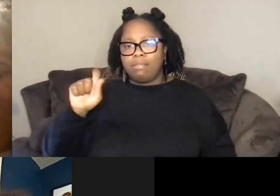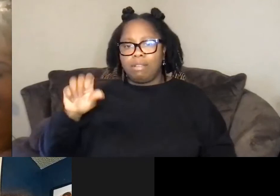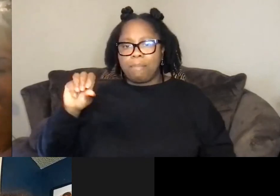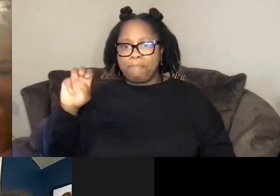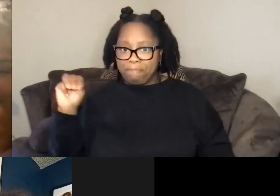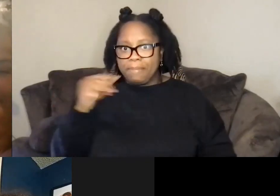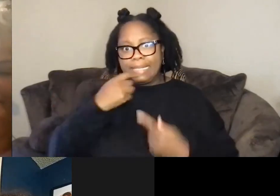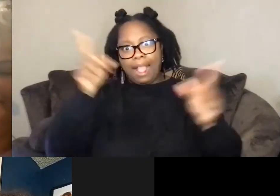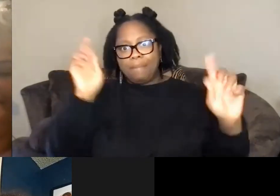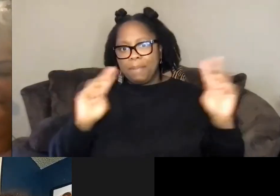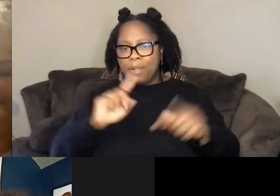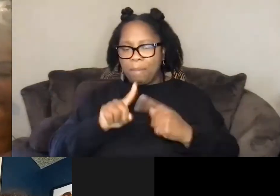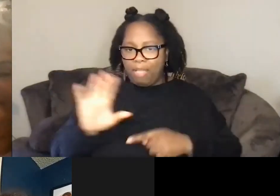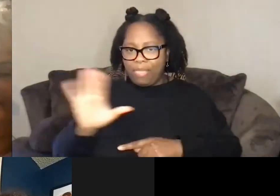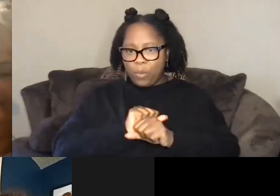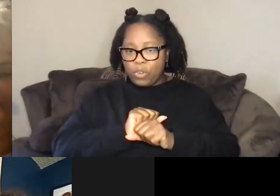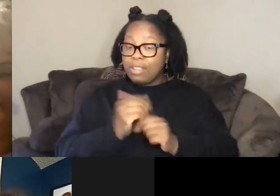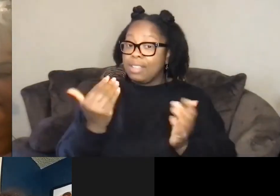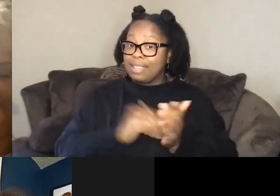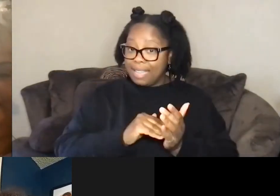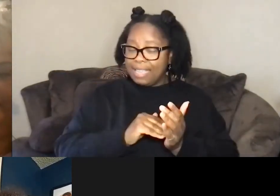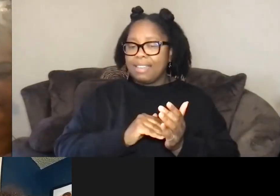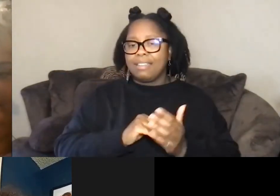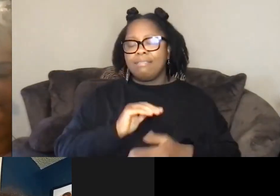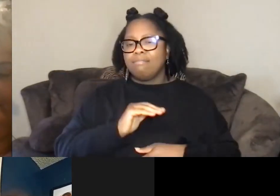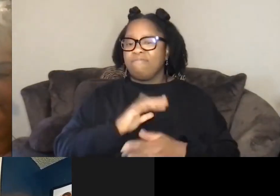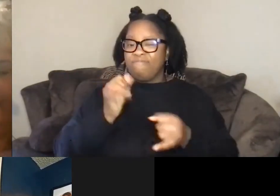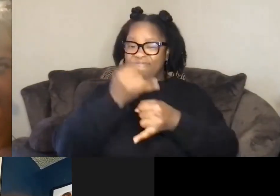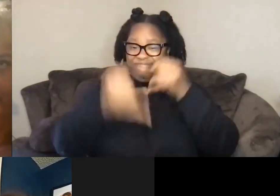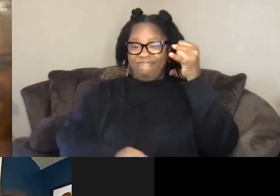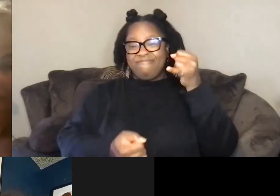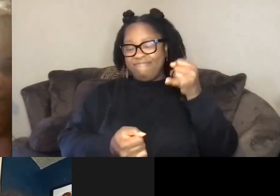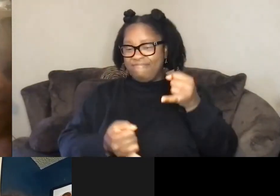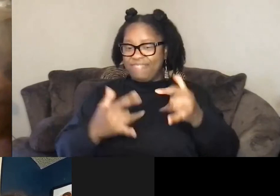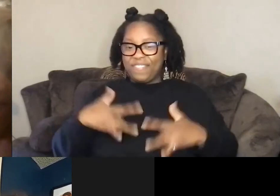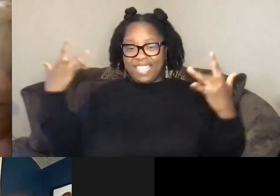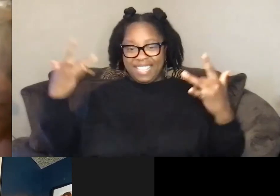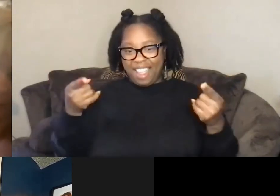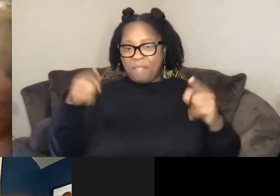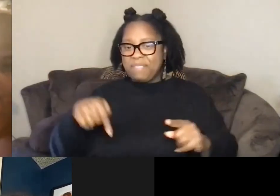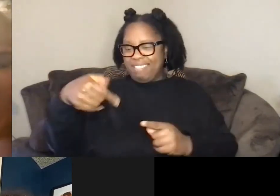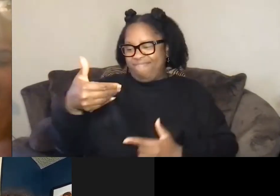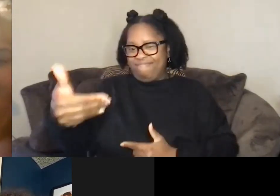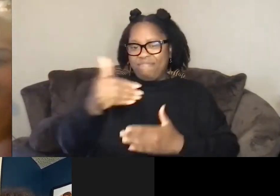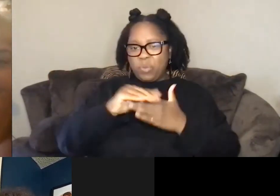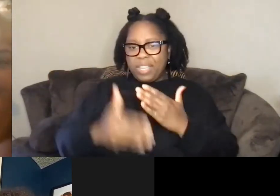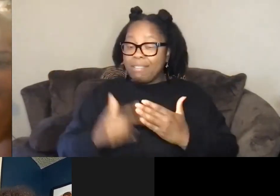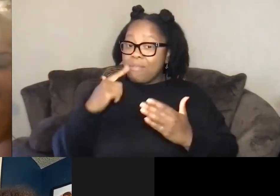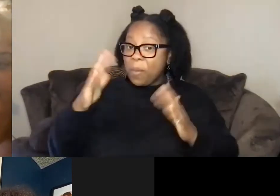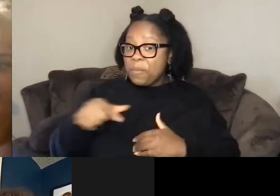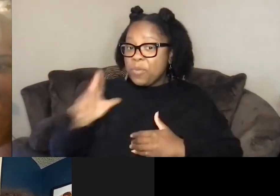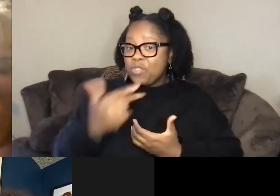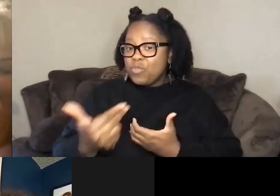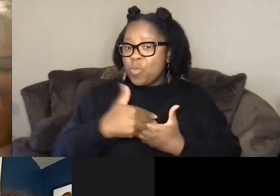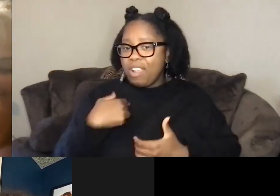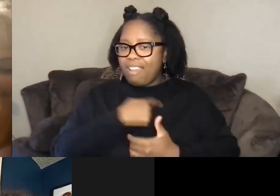work. And once again, we have, our culminating events of Fat Liberation Month coming up this weekend. We hope that you will join us in celebration